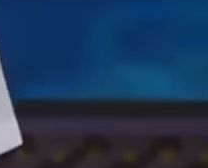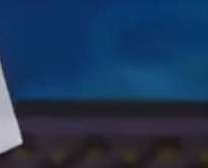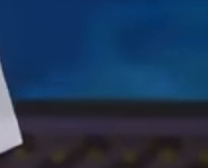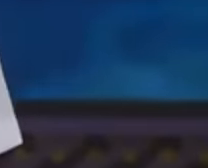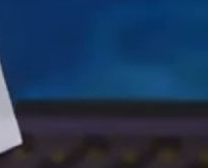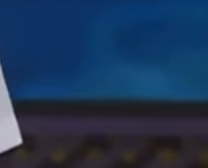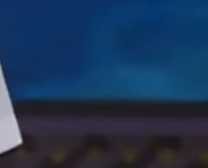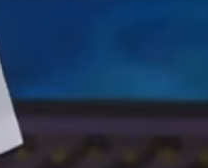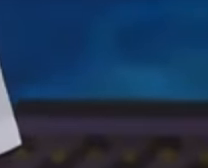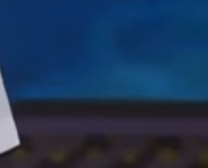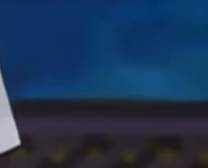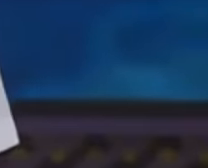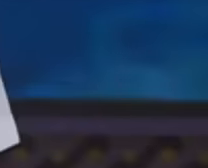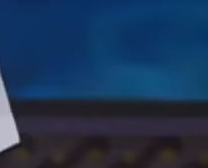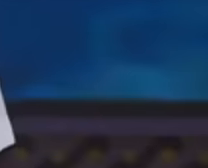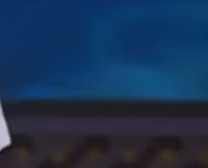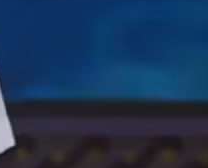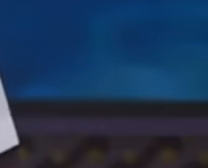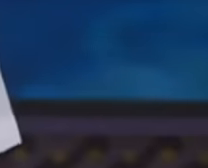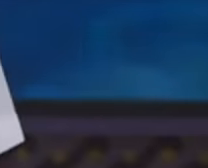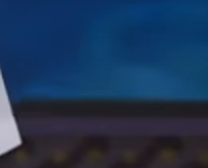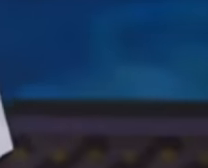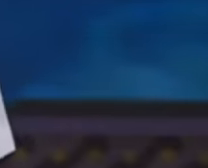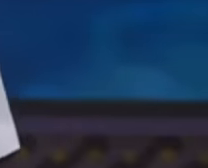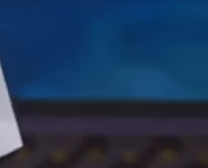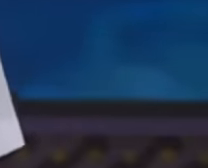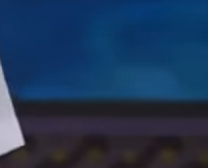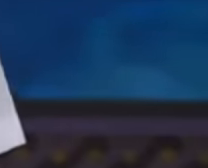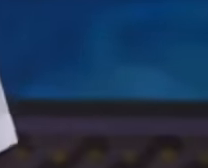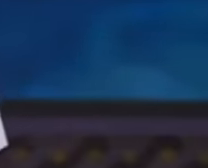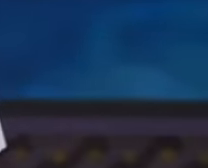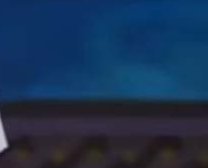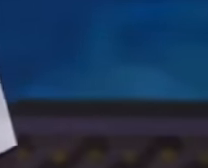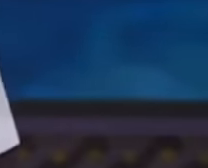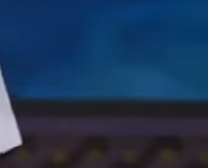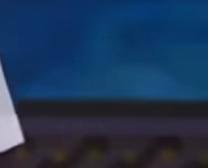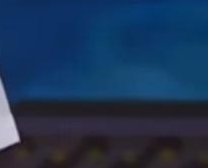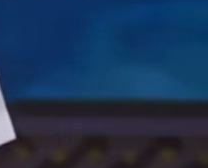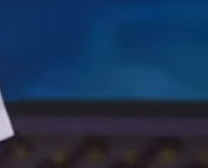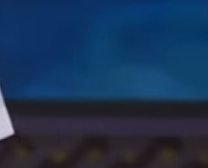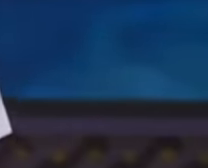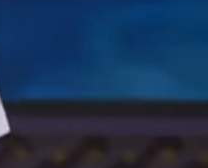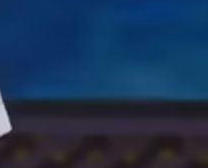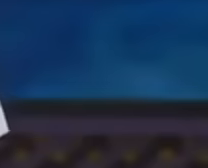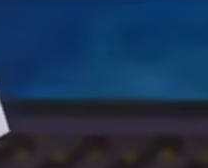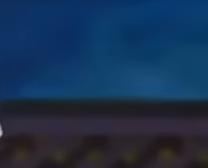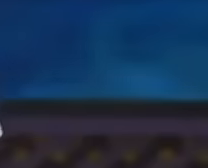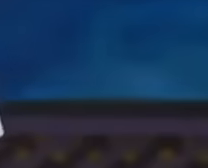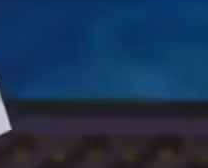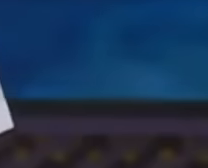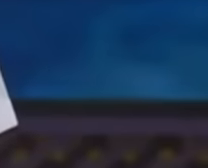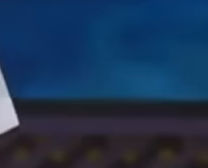the deliverance service, if you want deliverance, you come, the pastors will lay hands on